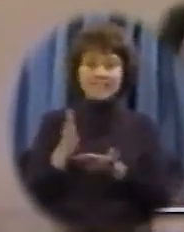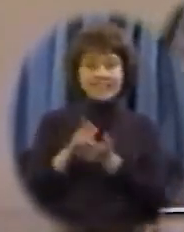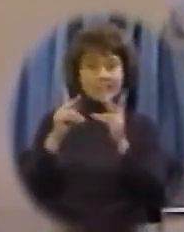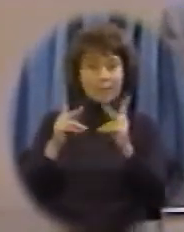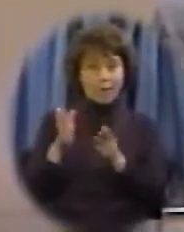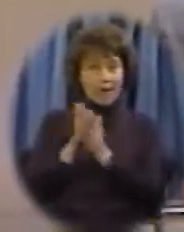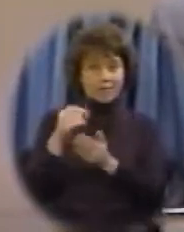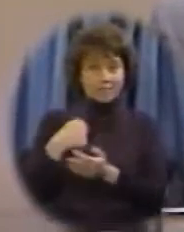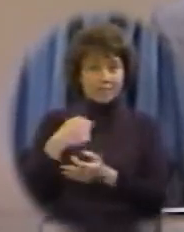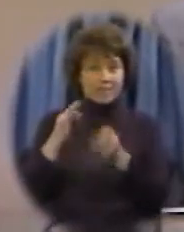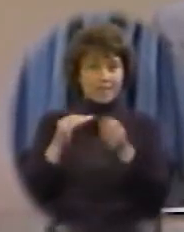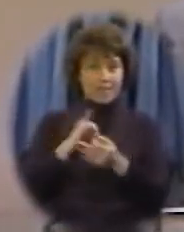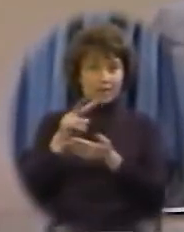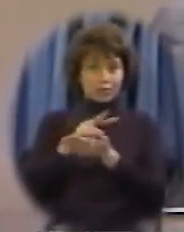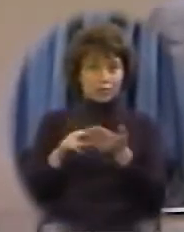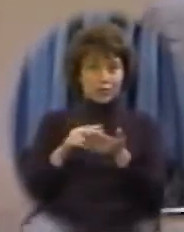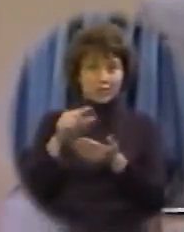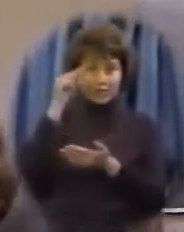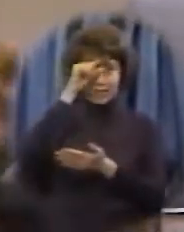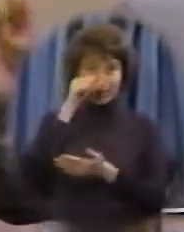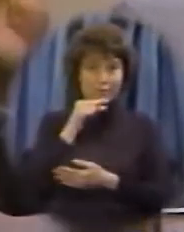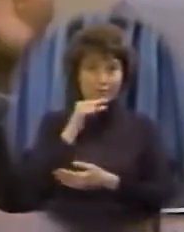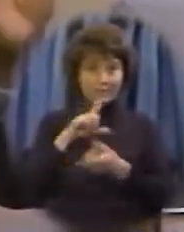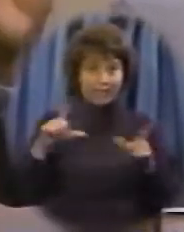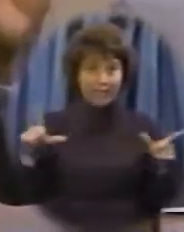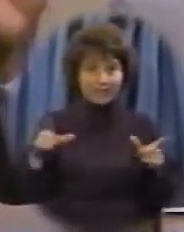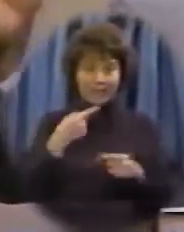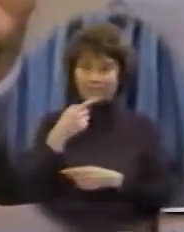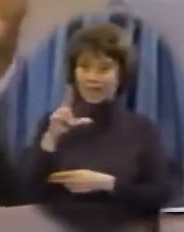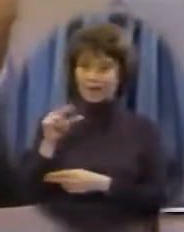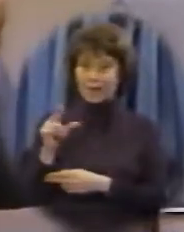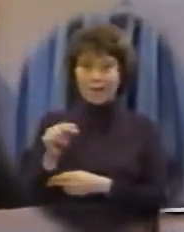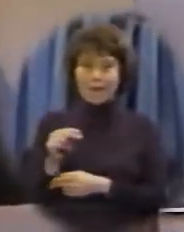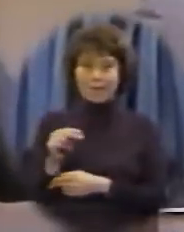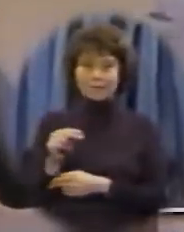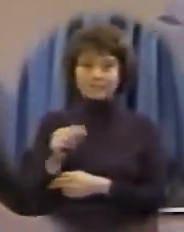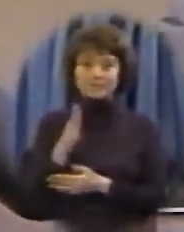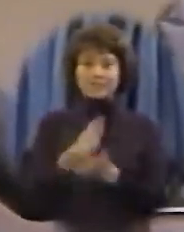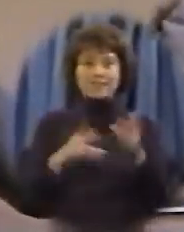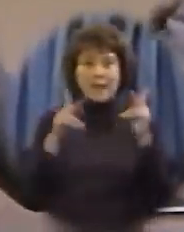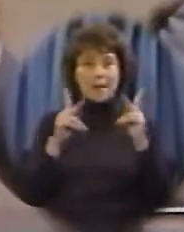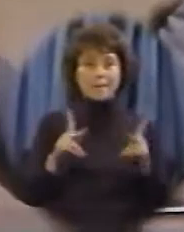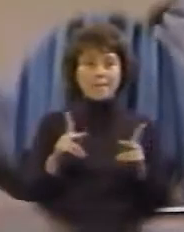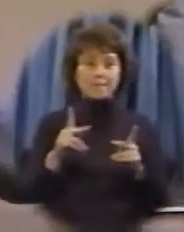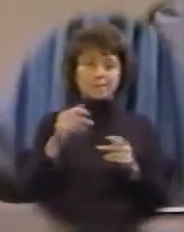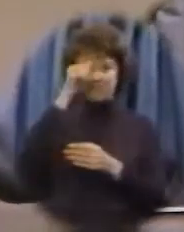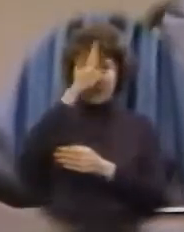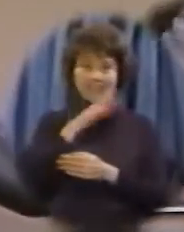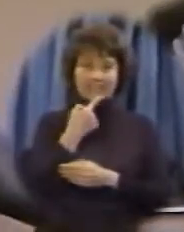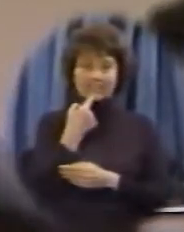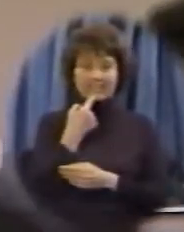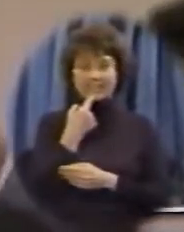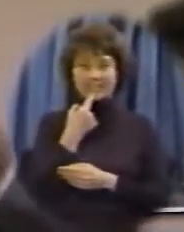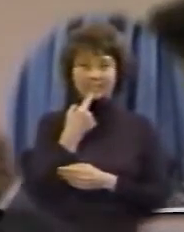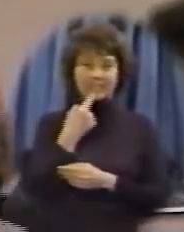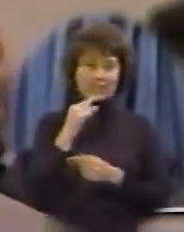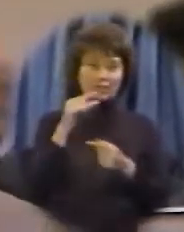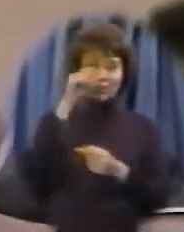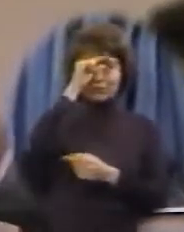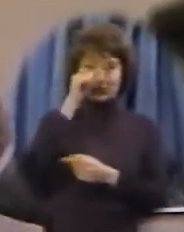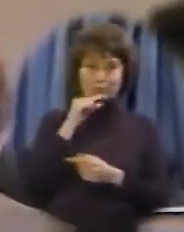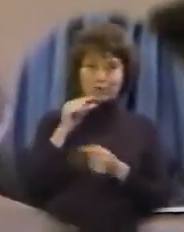read English, let alone Greek. A fellow was trying to teach me some Greek about baptism. He said, it's baptizo and rantizo. I said,